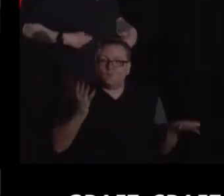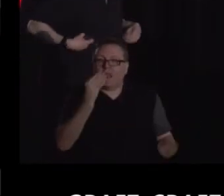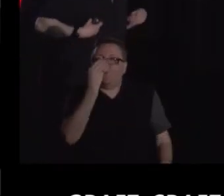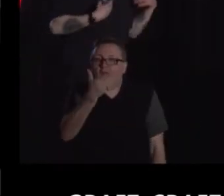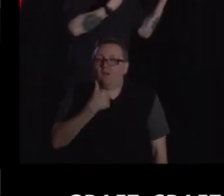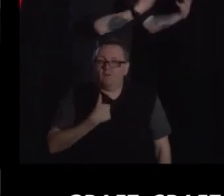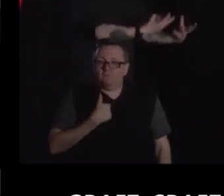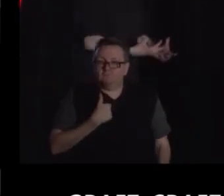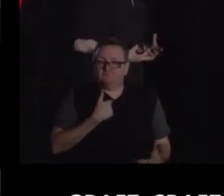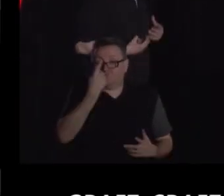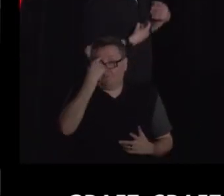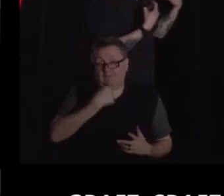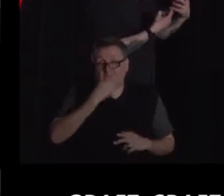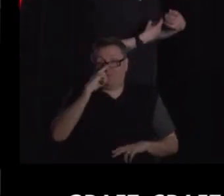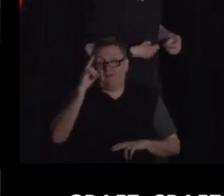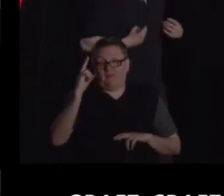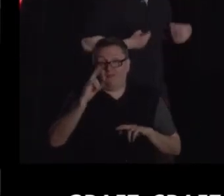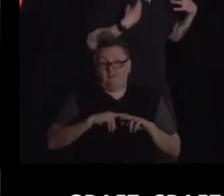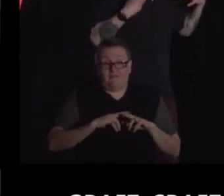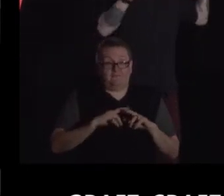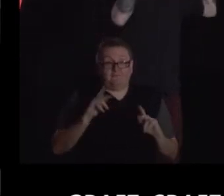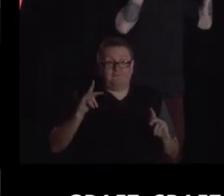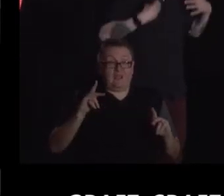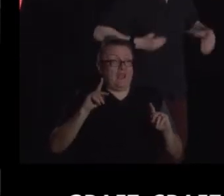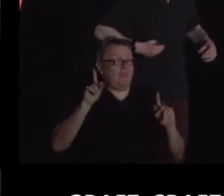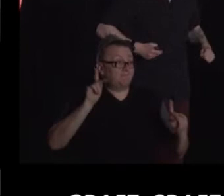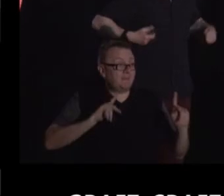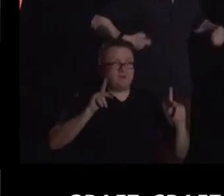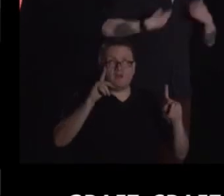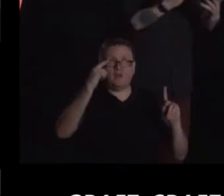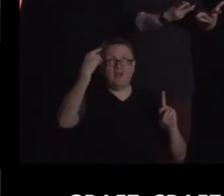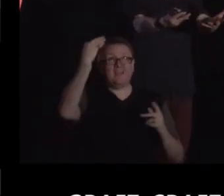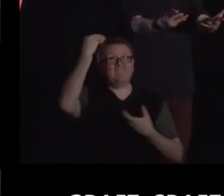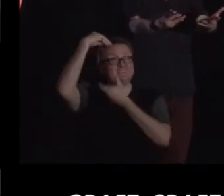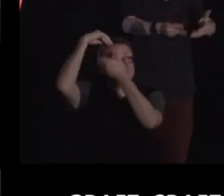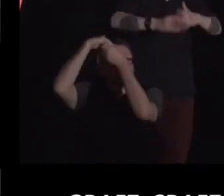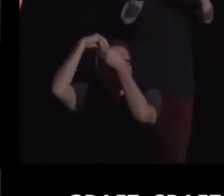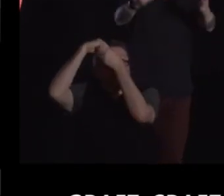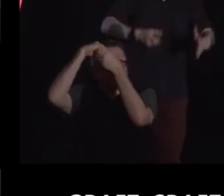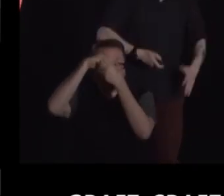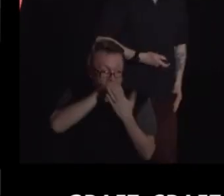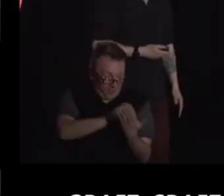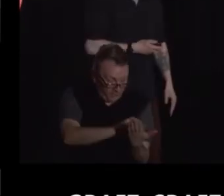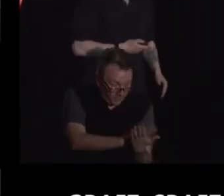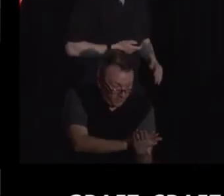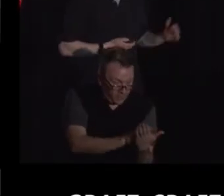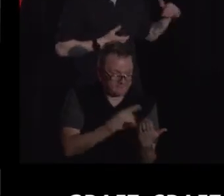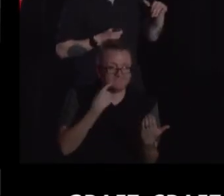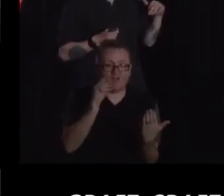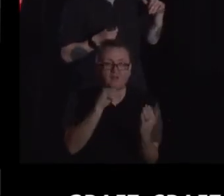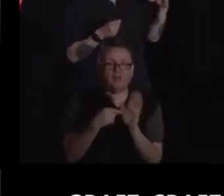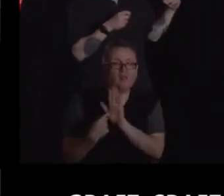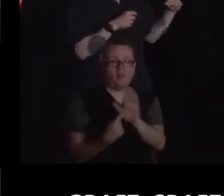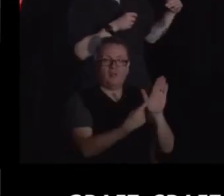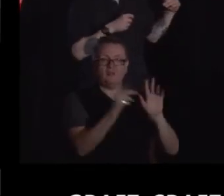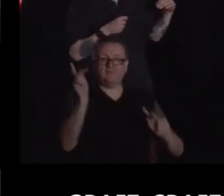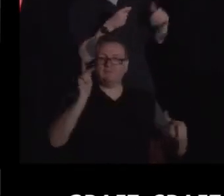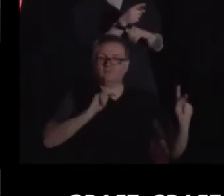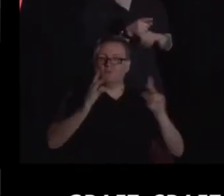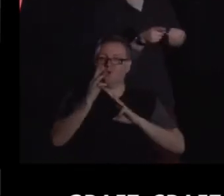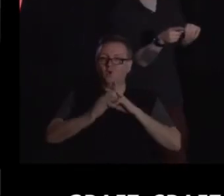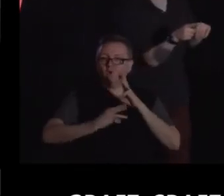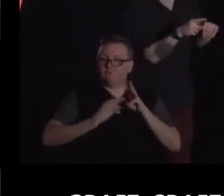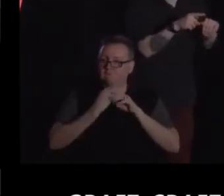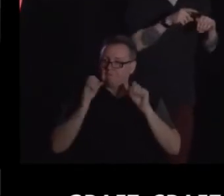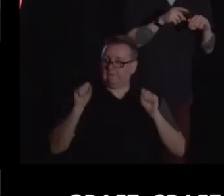matter. Just put the things out there and just get it out of your brain onto a thing and then out in the world. And then